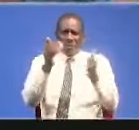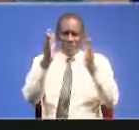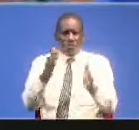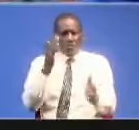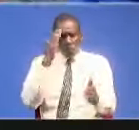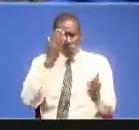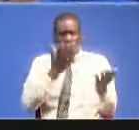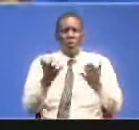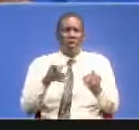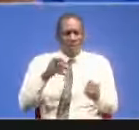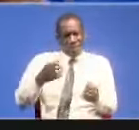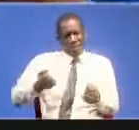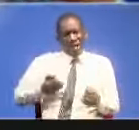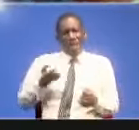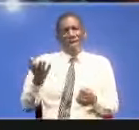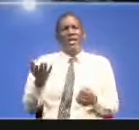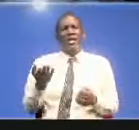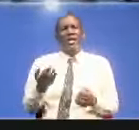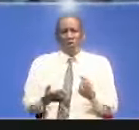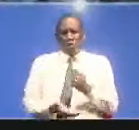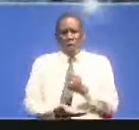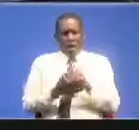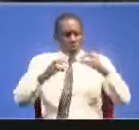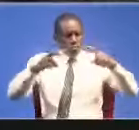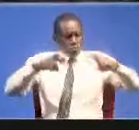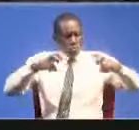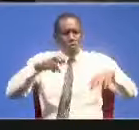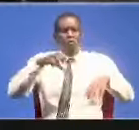her whereabouts to help them trace her.